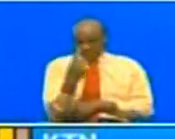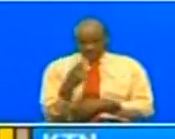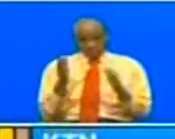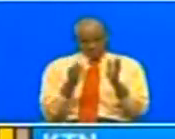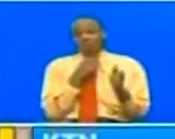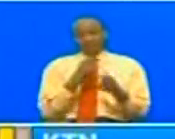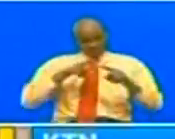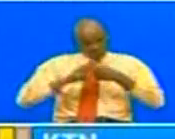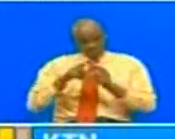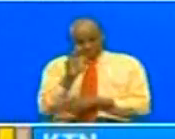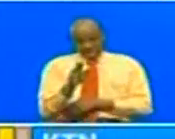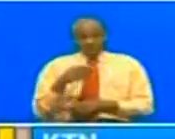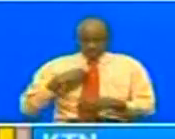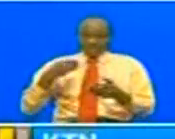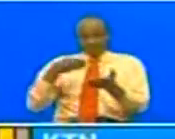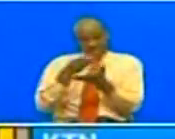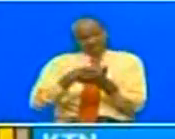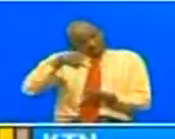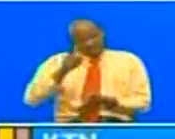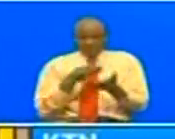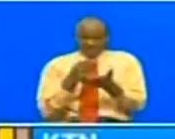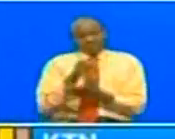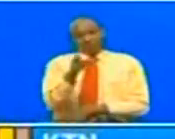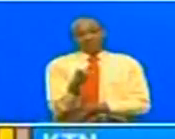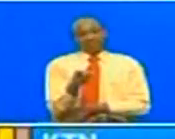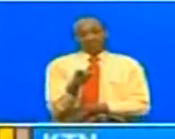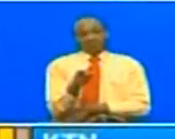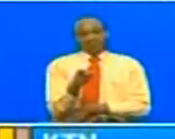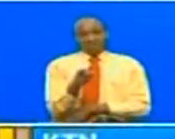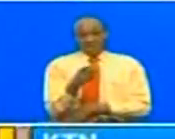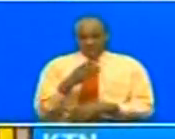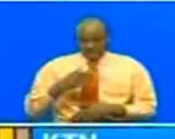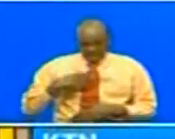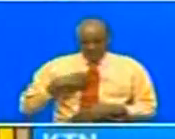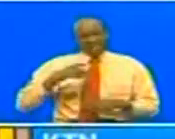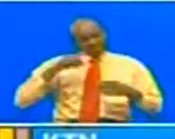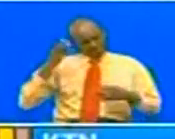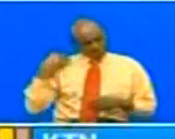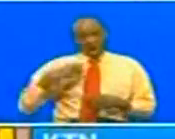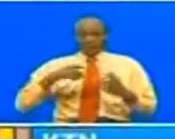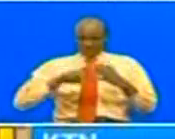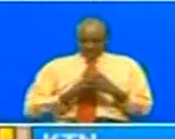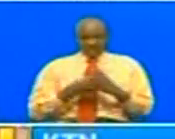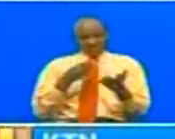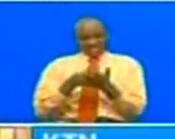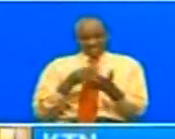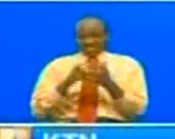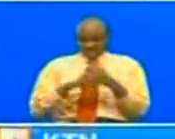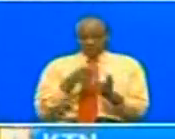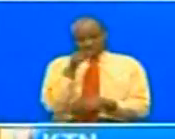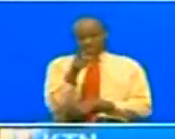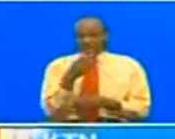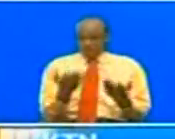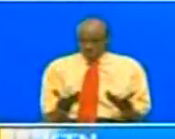of fabrication, he will finance for that. Yeah. So our initial finances to start a